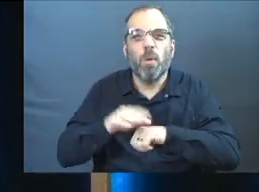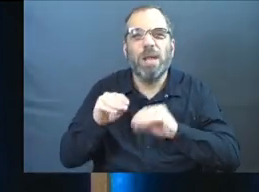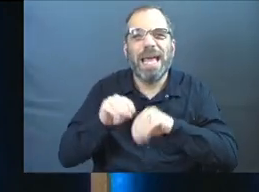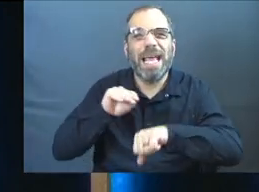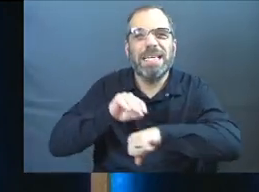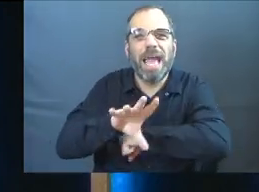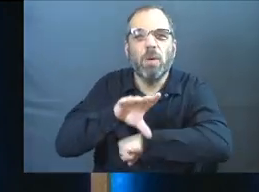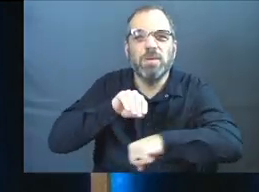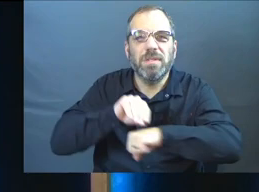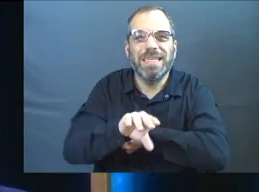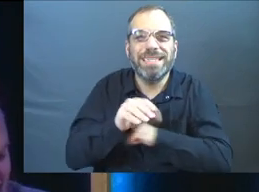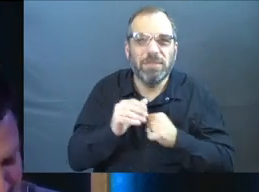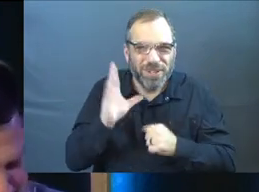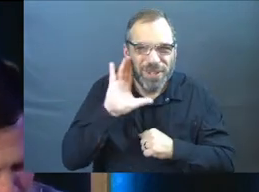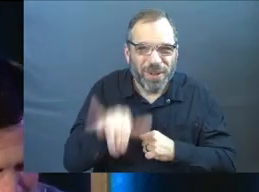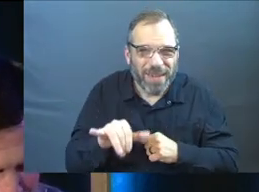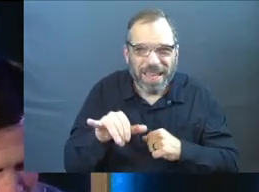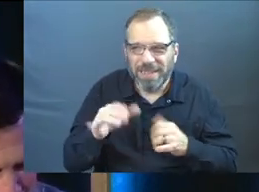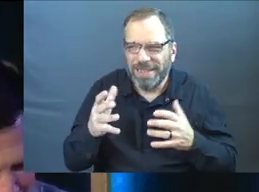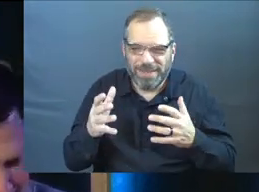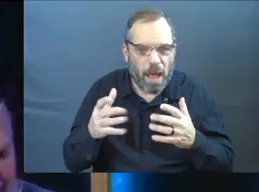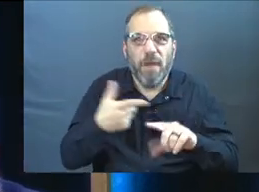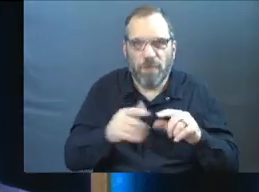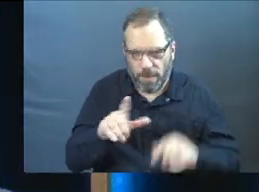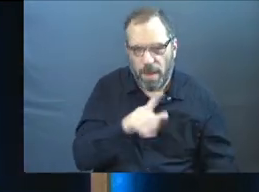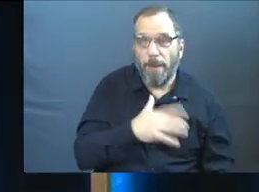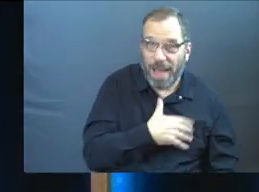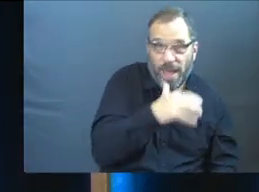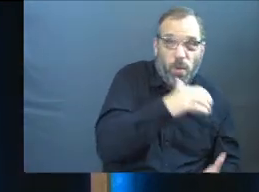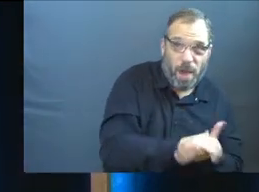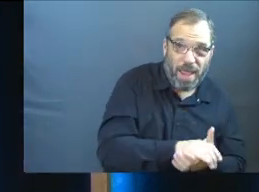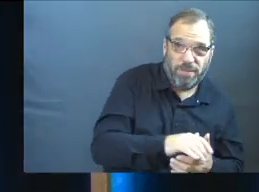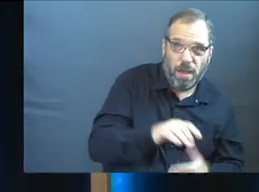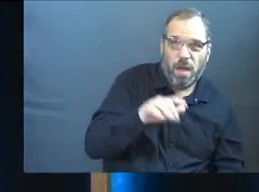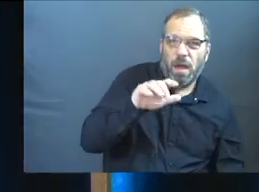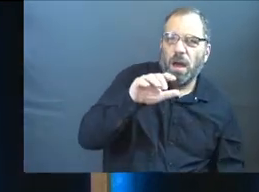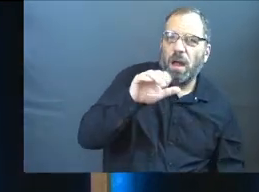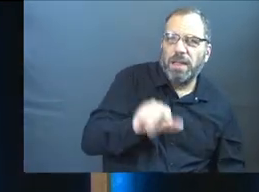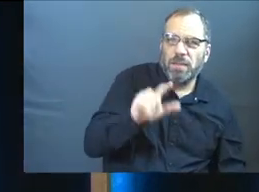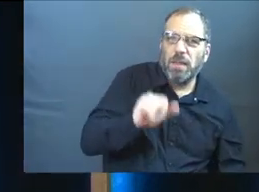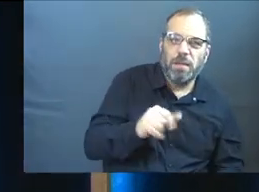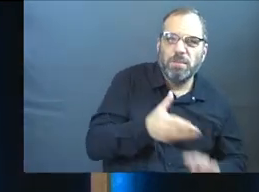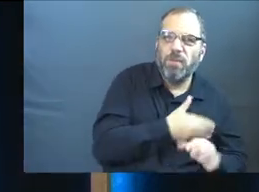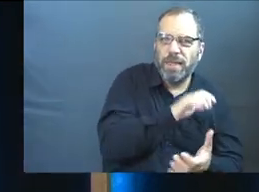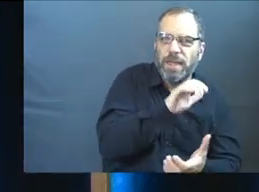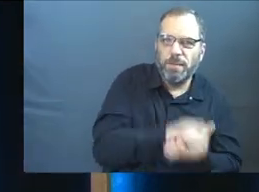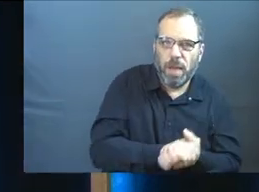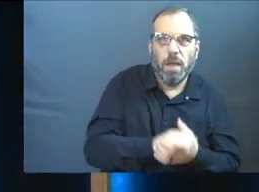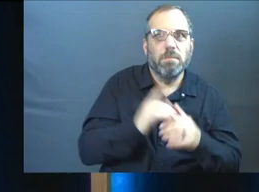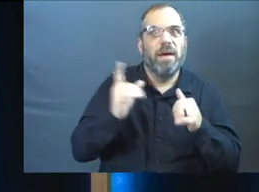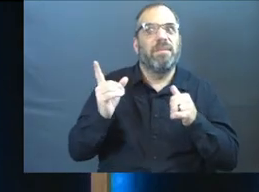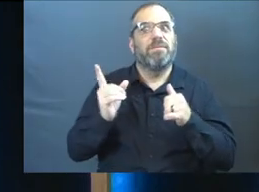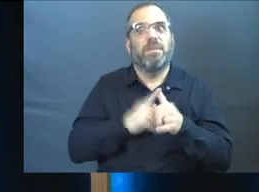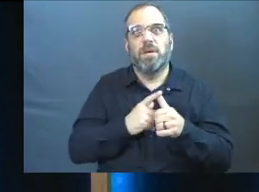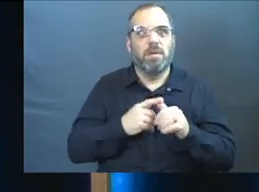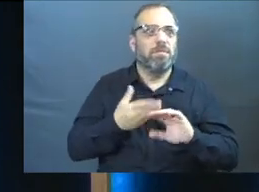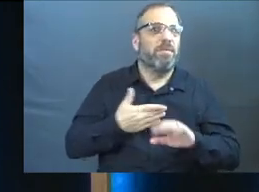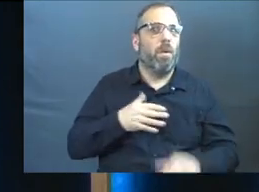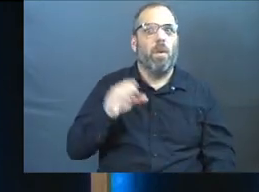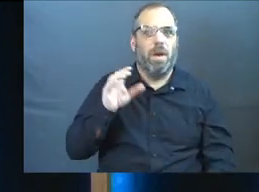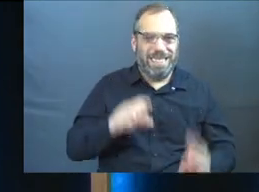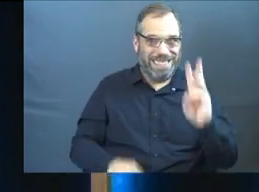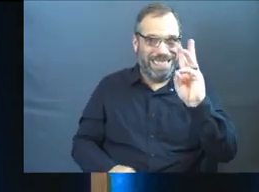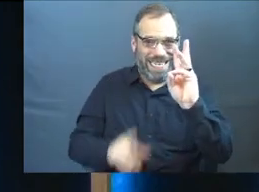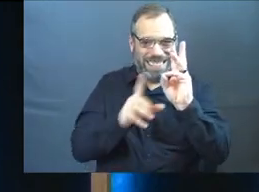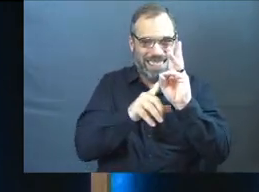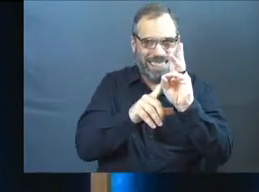counseling session, because a lot of this has come out of Linda and I counseling young couples before they get married. But first, before I give you those